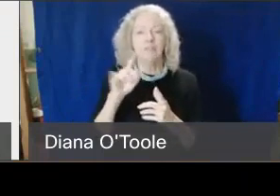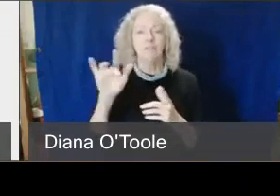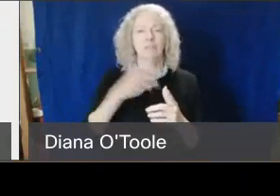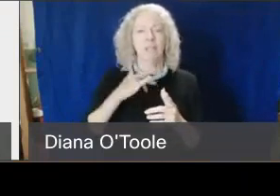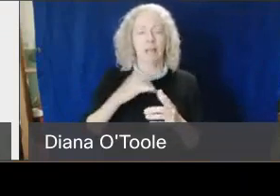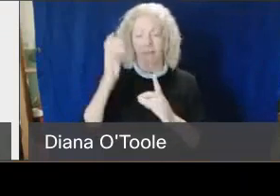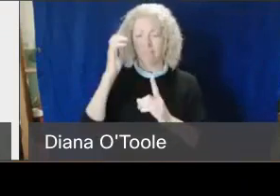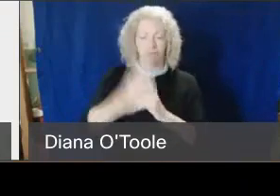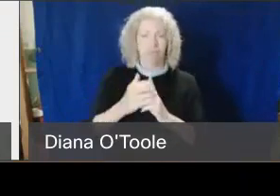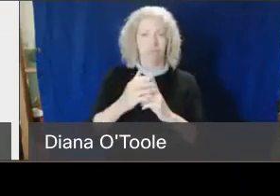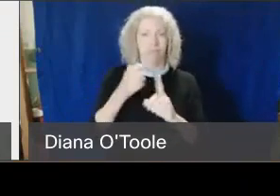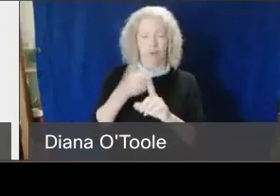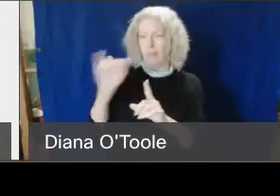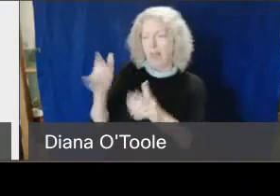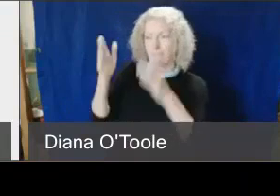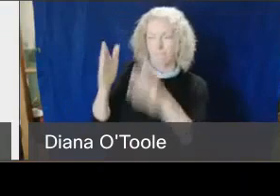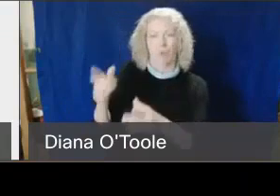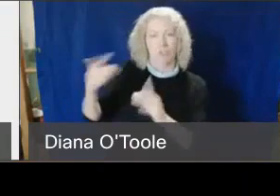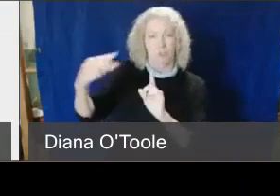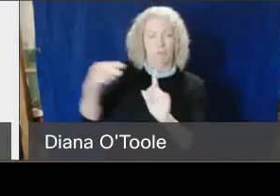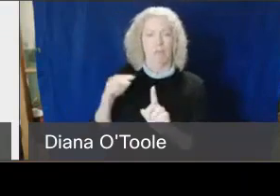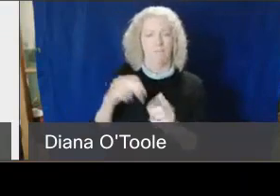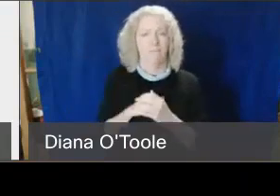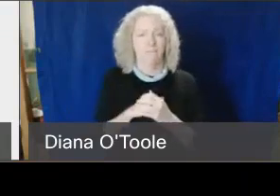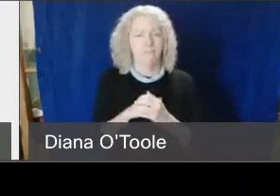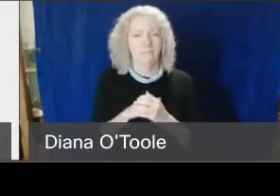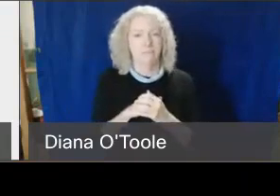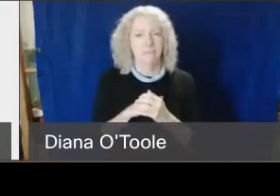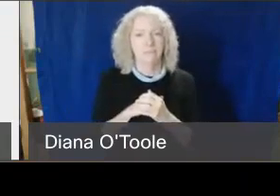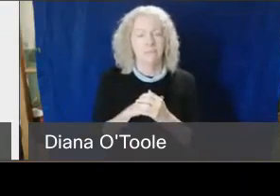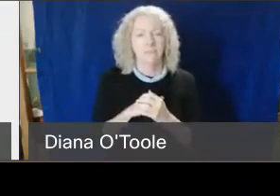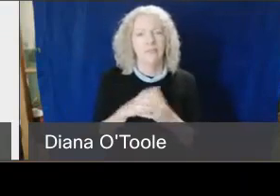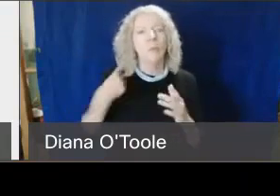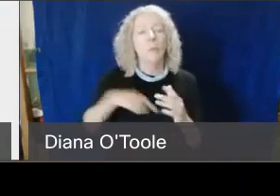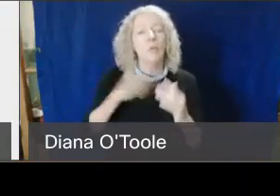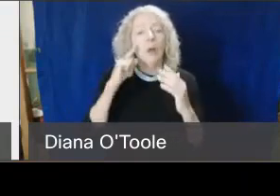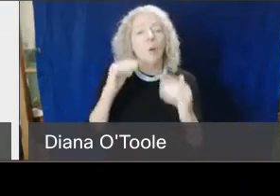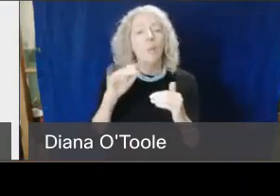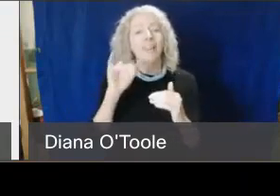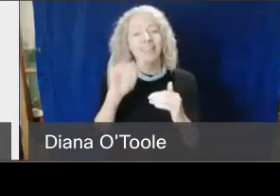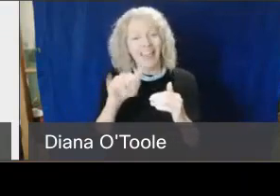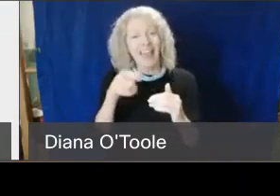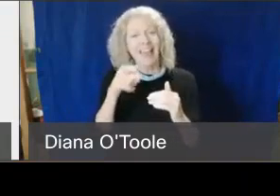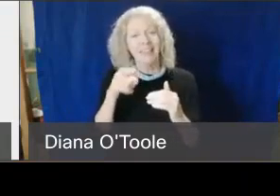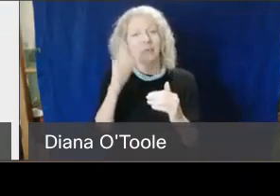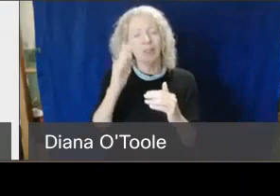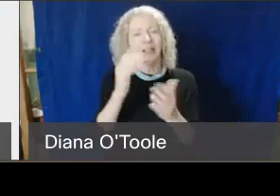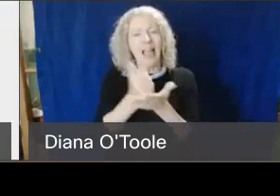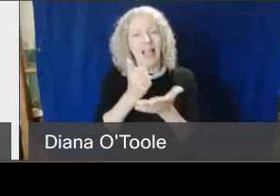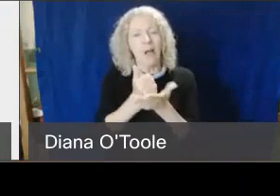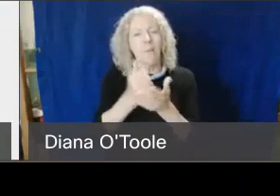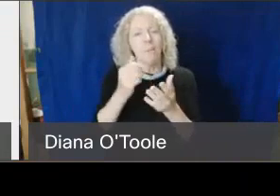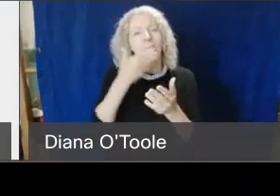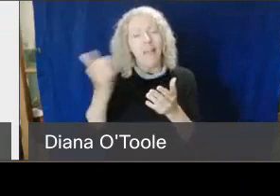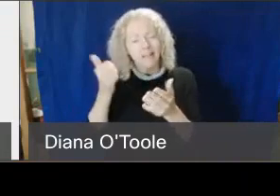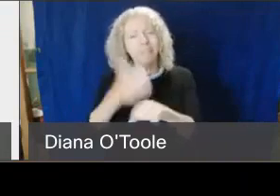person's eyes, seeing the world. And we hope that it can be one of the things that helps us train police officers to be more